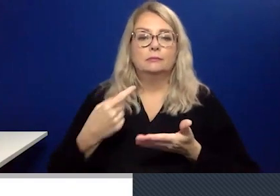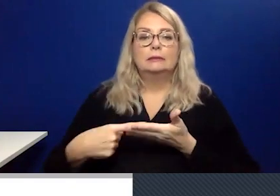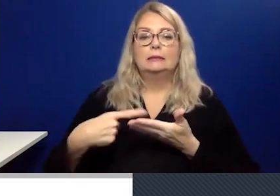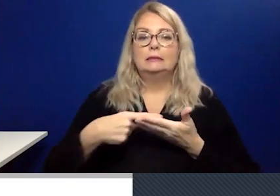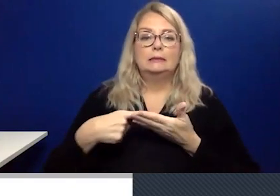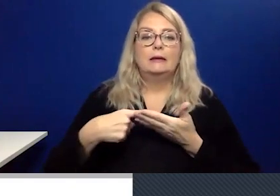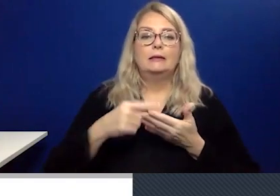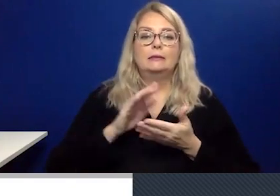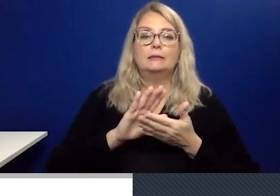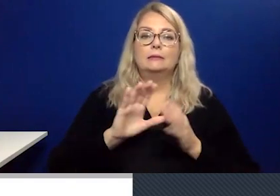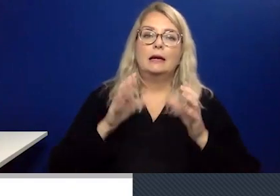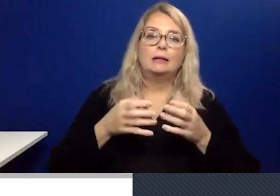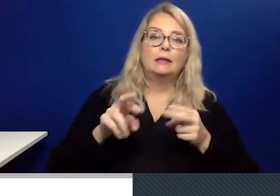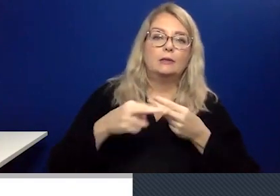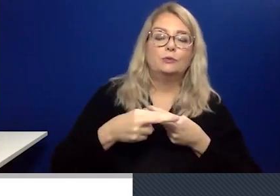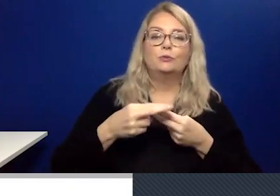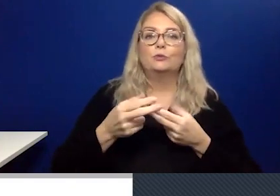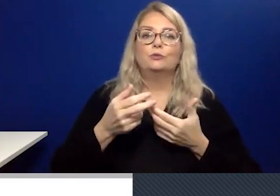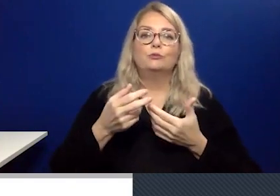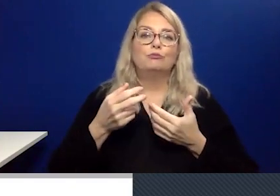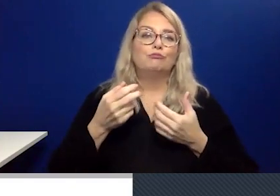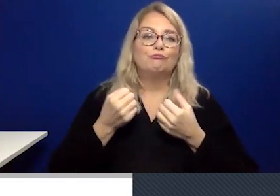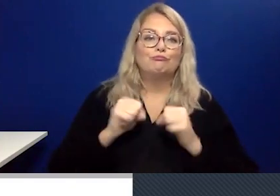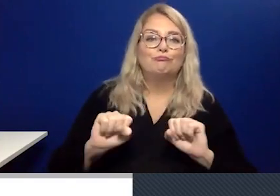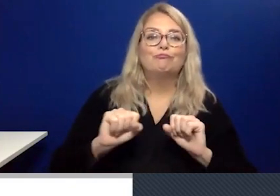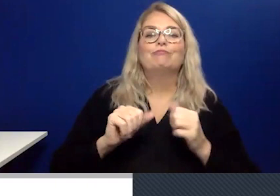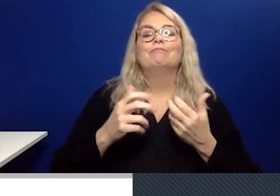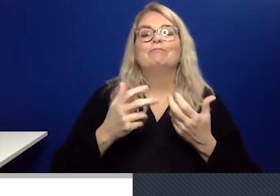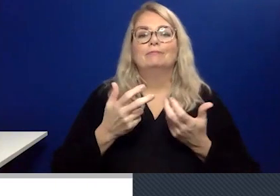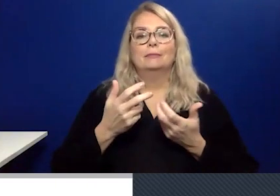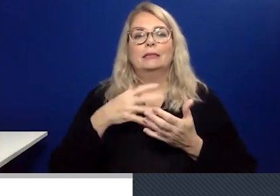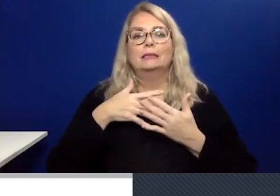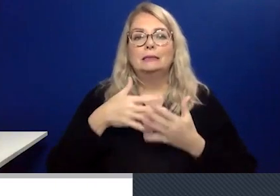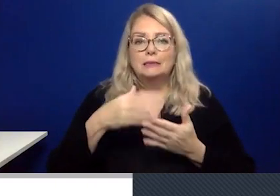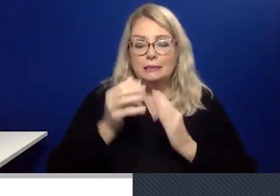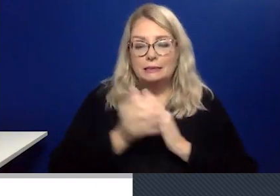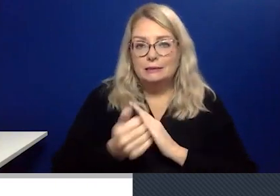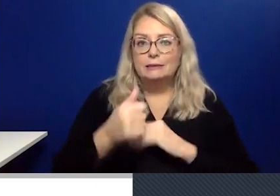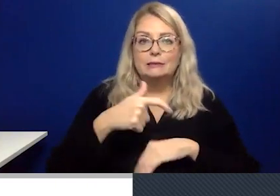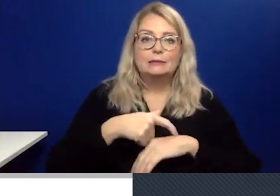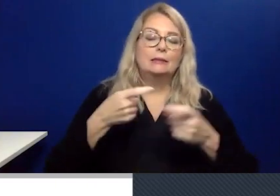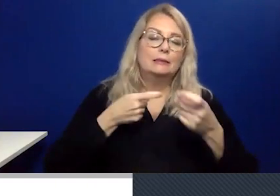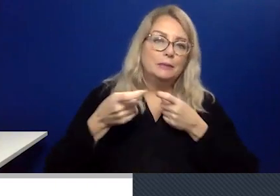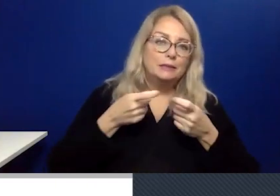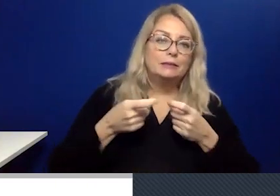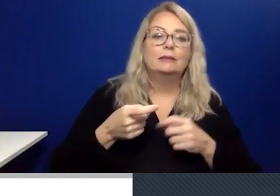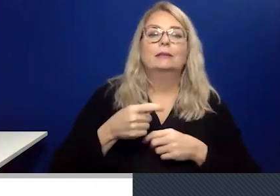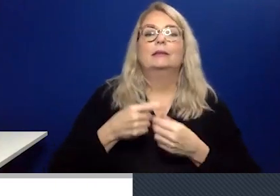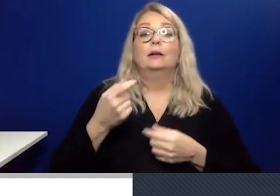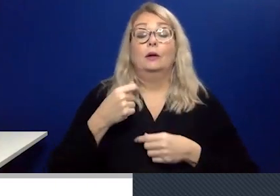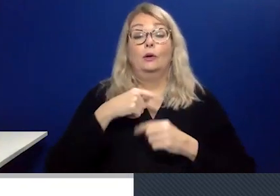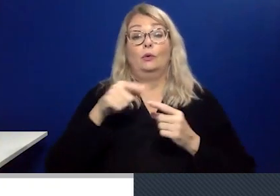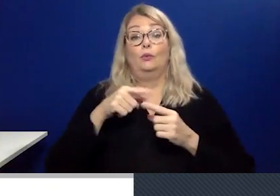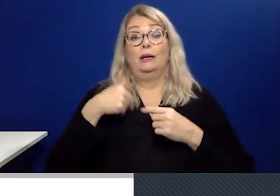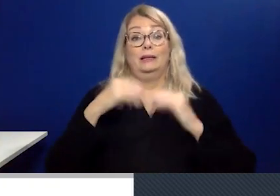strategies, interactions. She mentioned right now, time management, study skills, just really, when I've taught the class, I teach